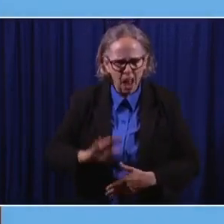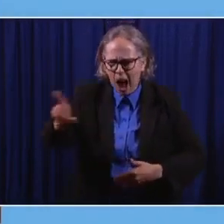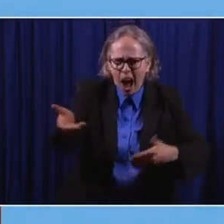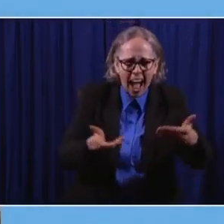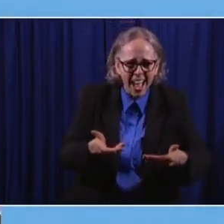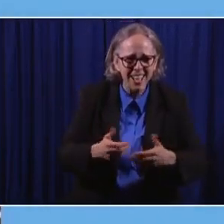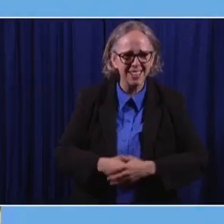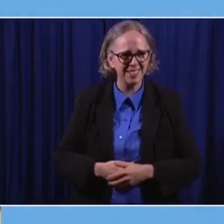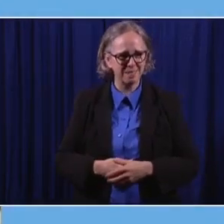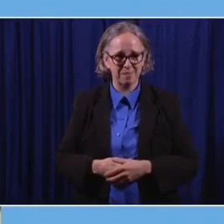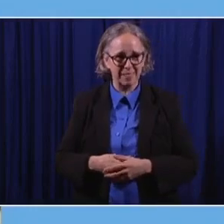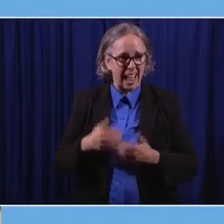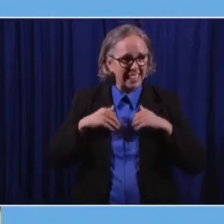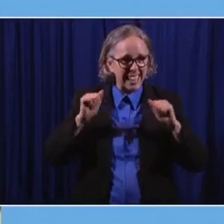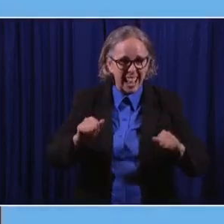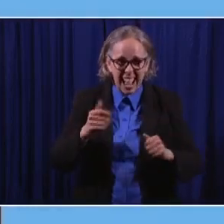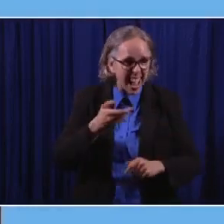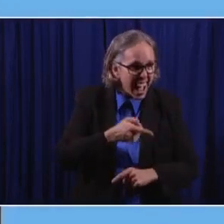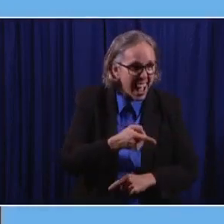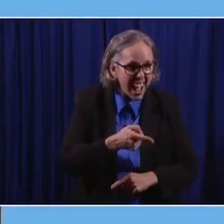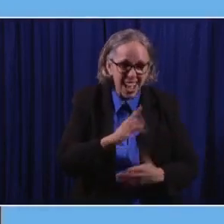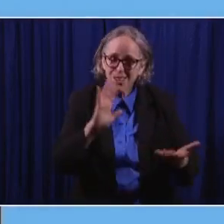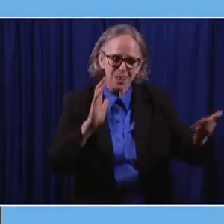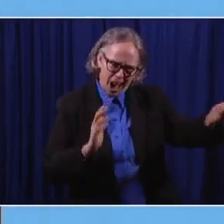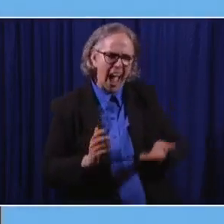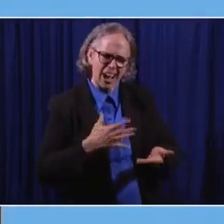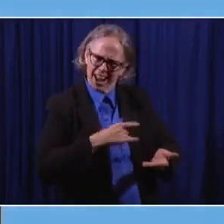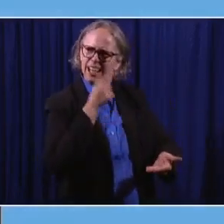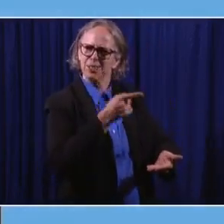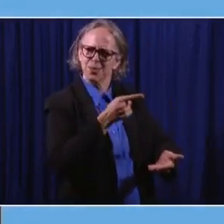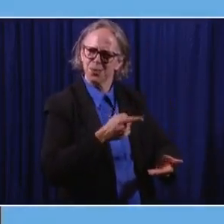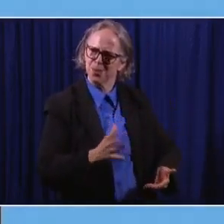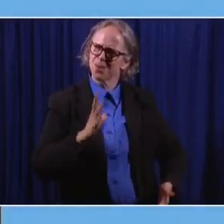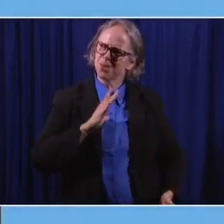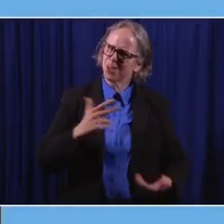ability to say, hey, you got a job?